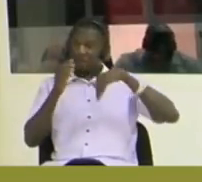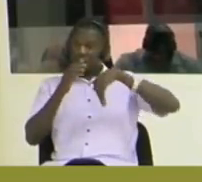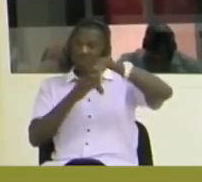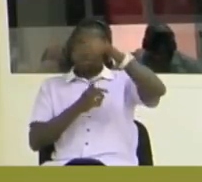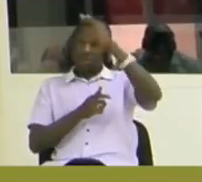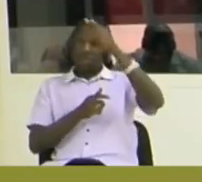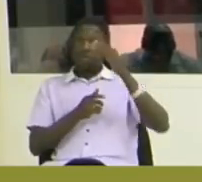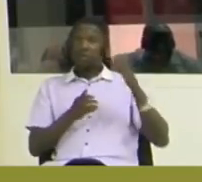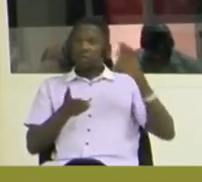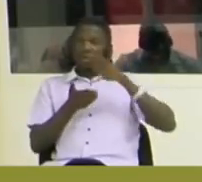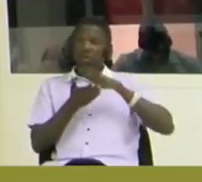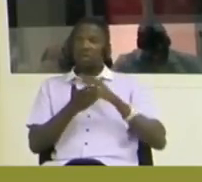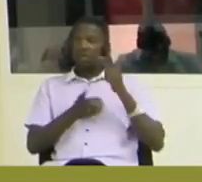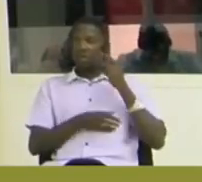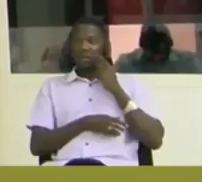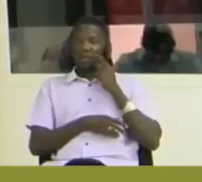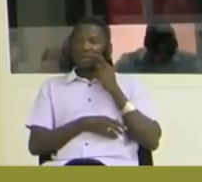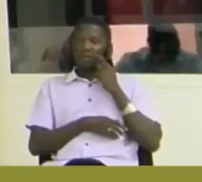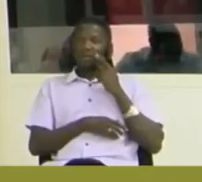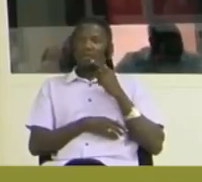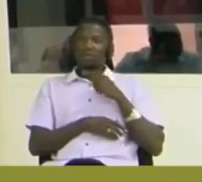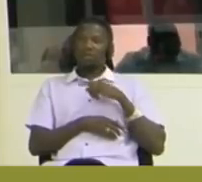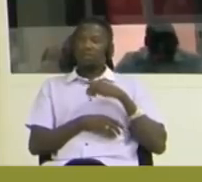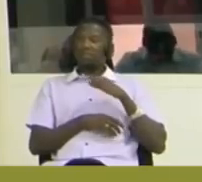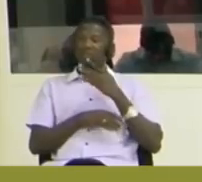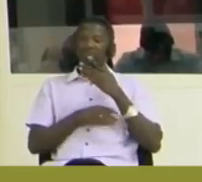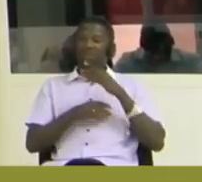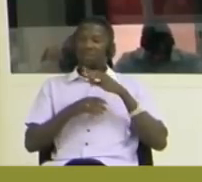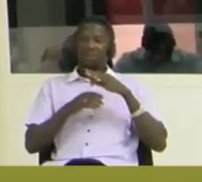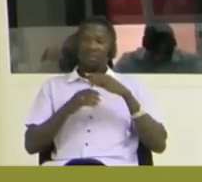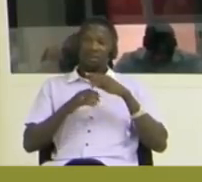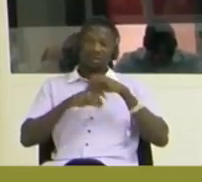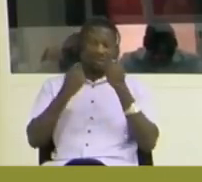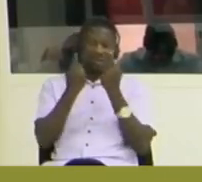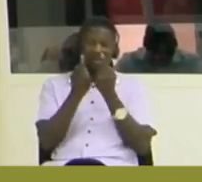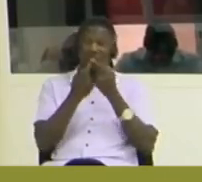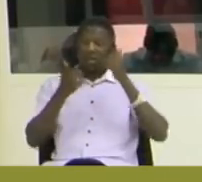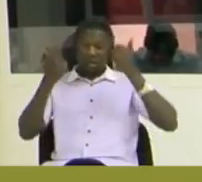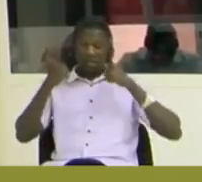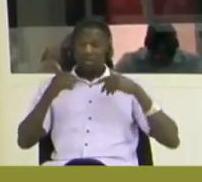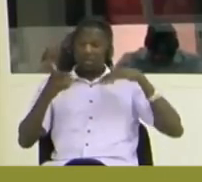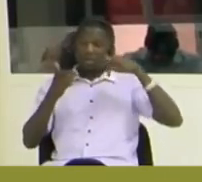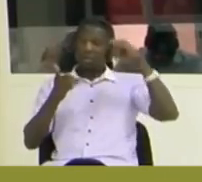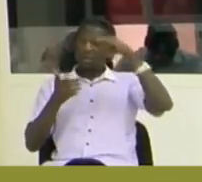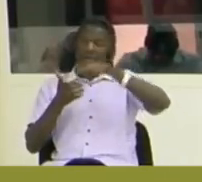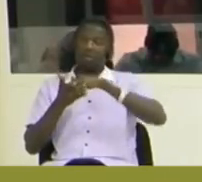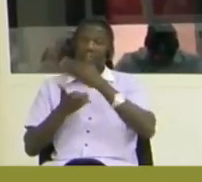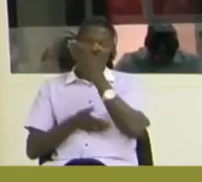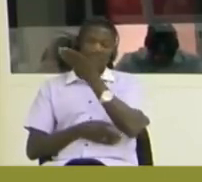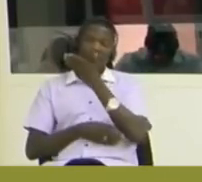on that day, strange things happened at the airport.